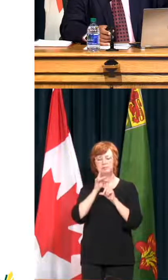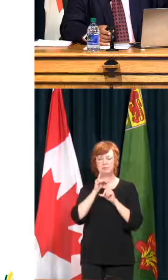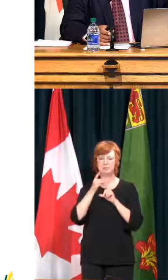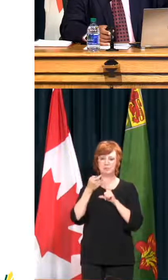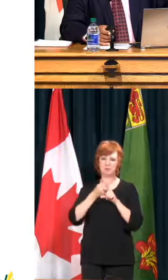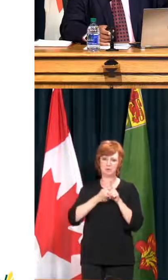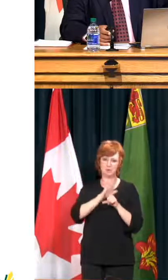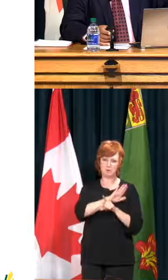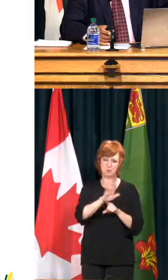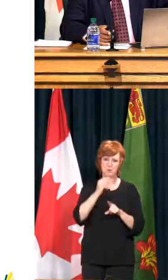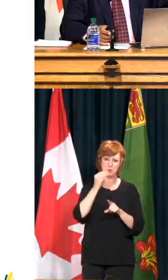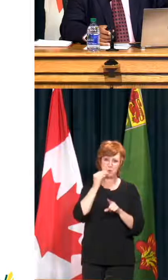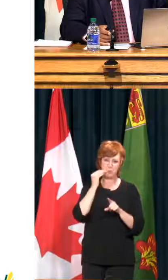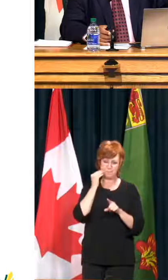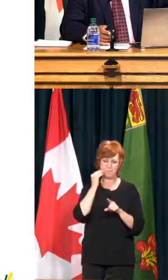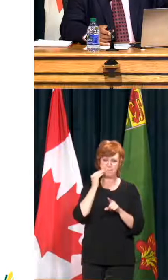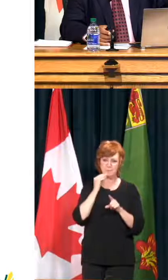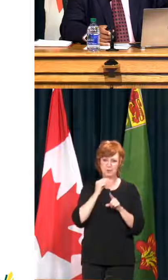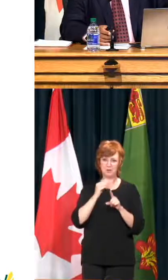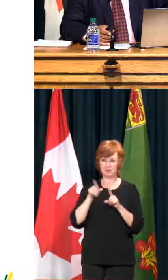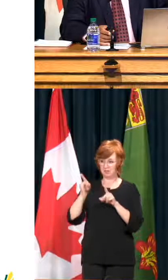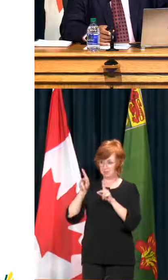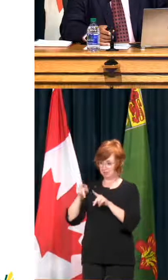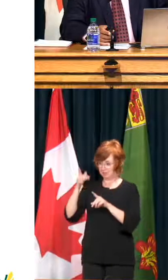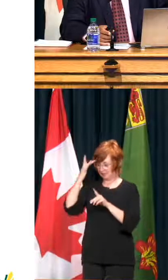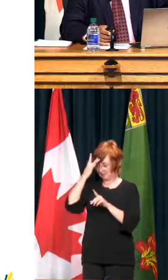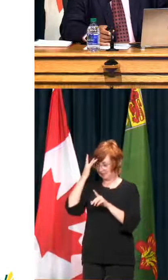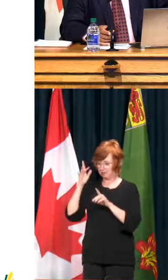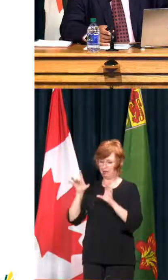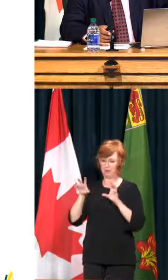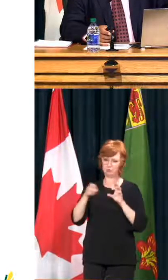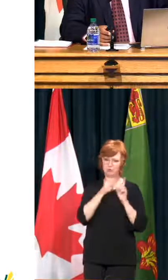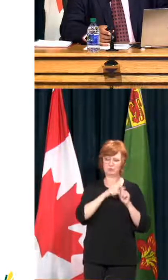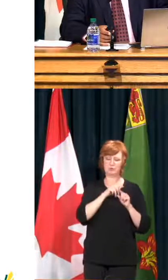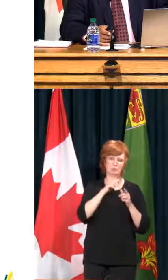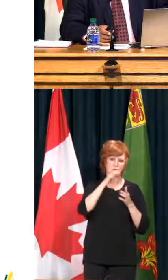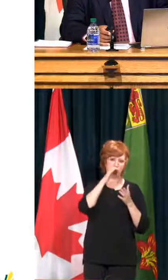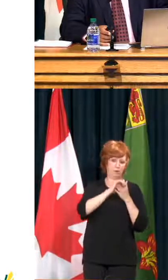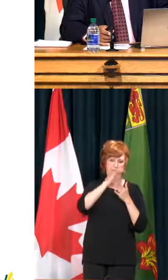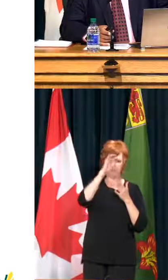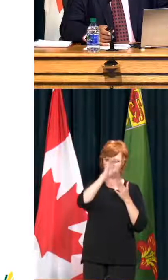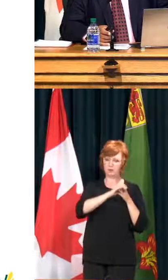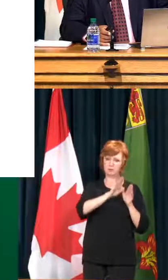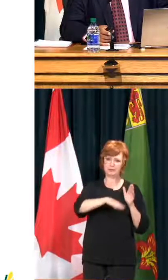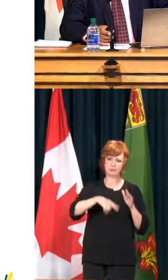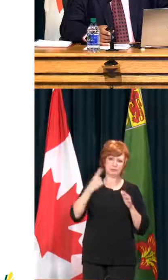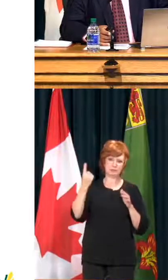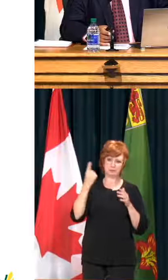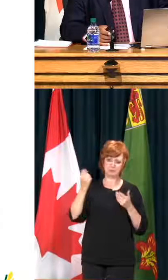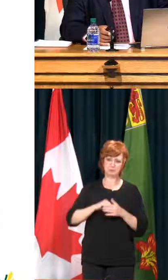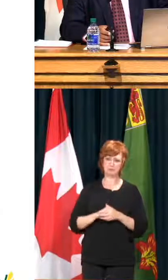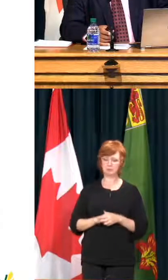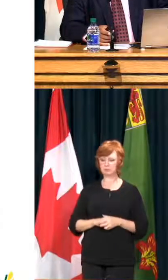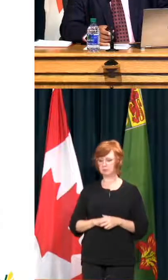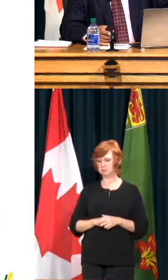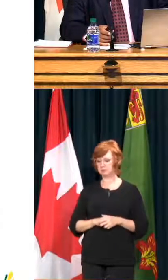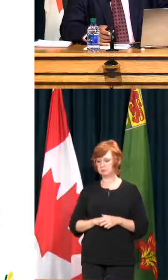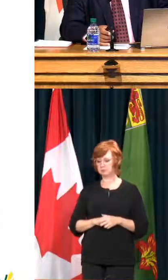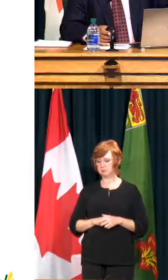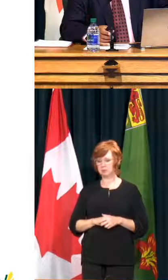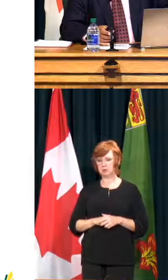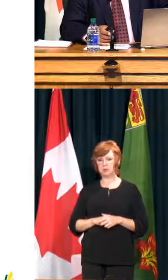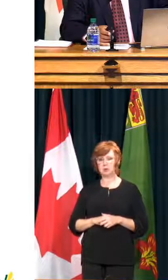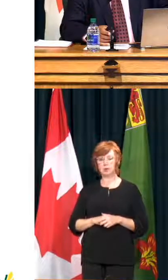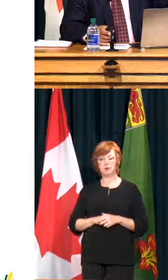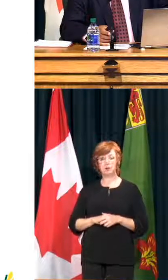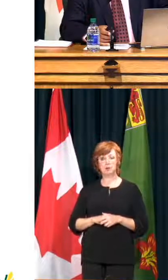our cases were secondary close contacts of cases who may be exposed while in Saskatchewan or in another